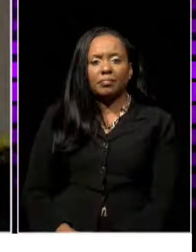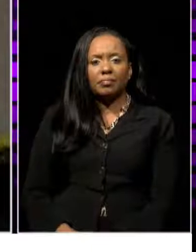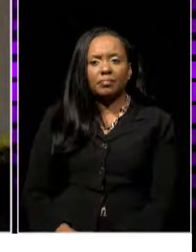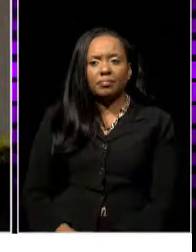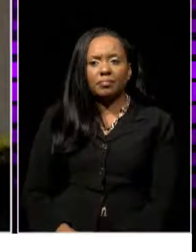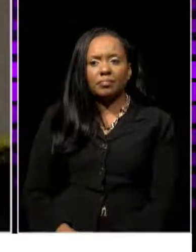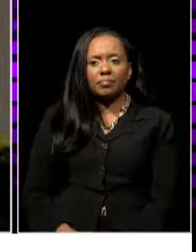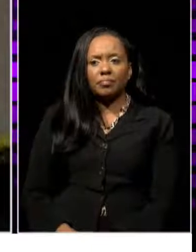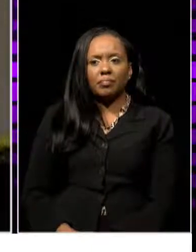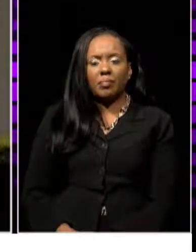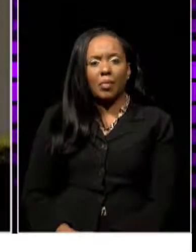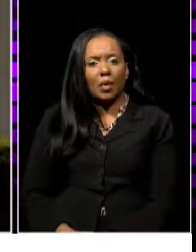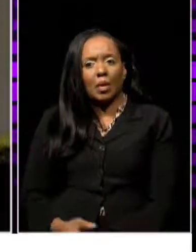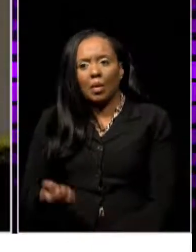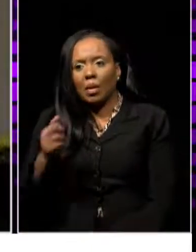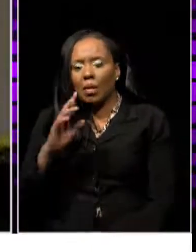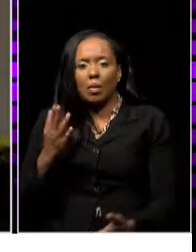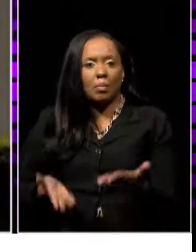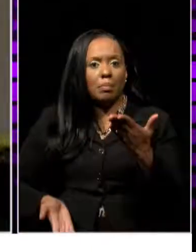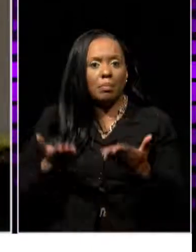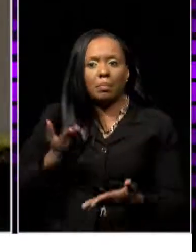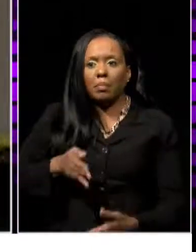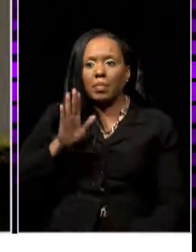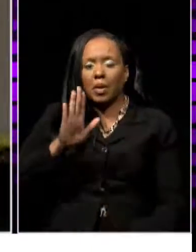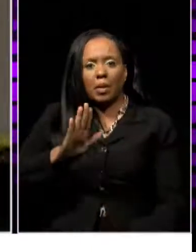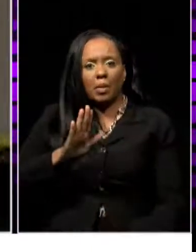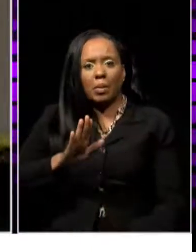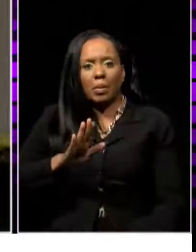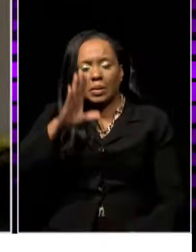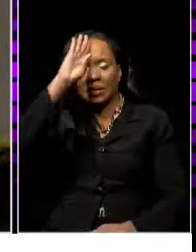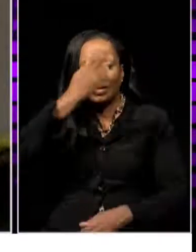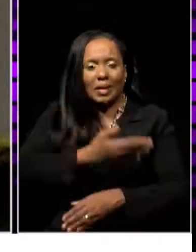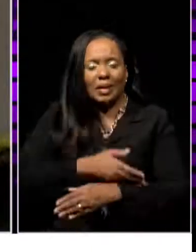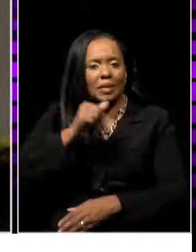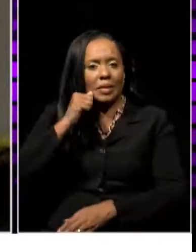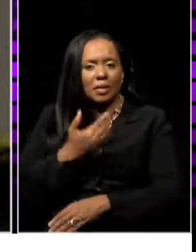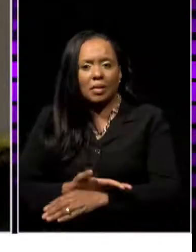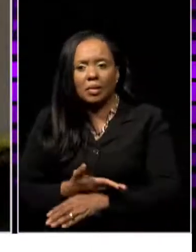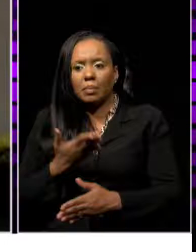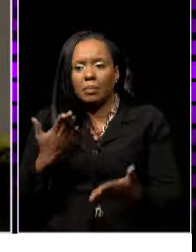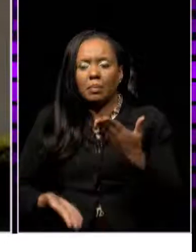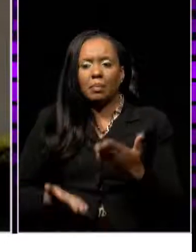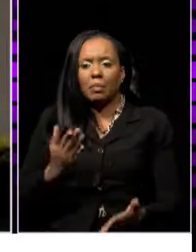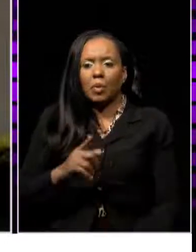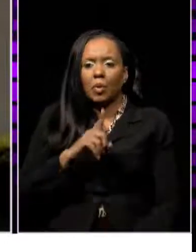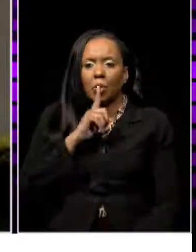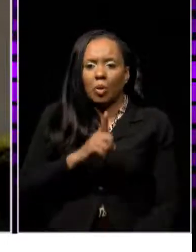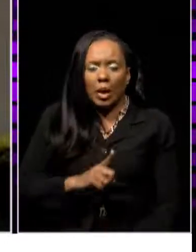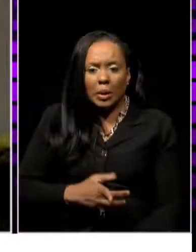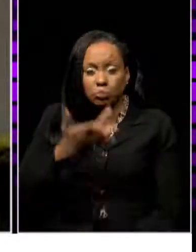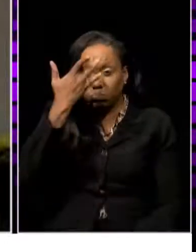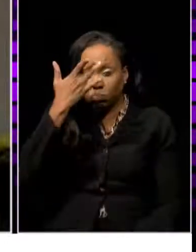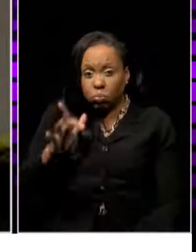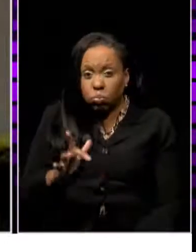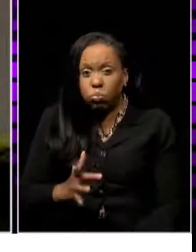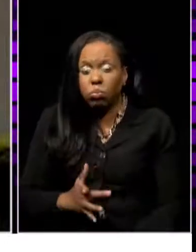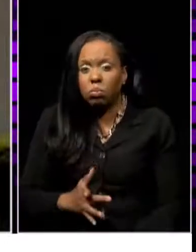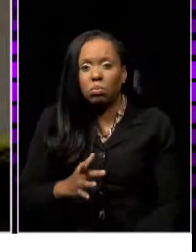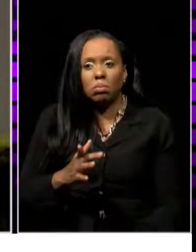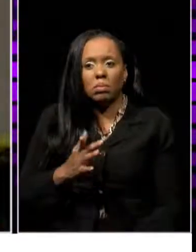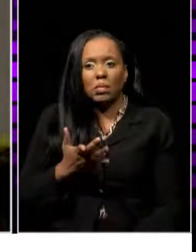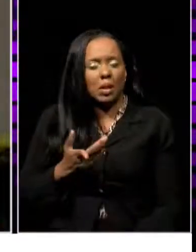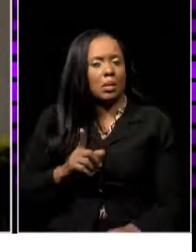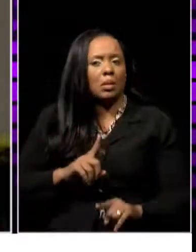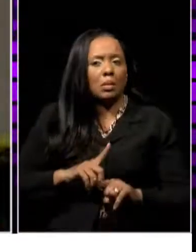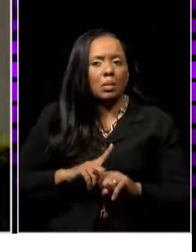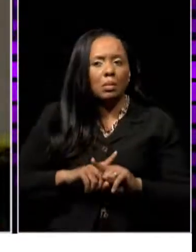your child may be gifted, so they may need extra exposure So it depends on a personal evaluation. I would never say that